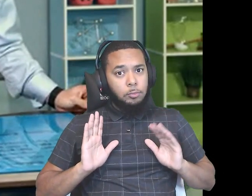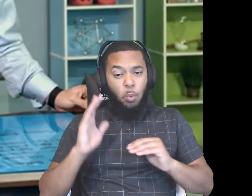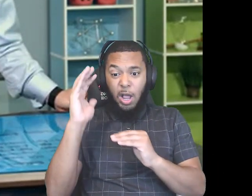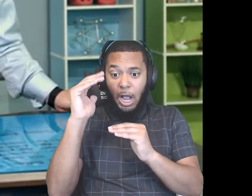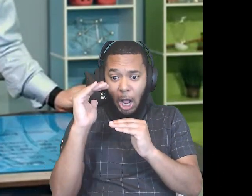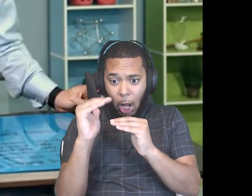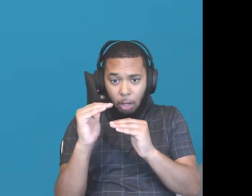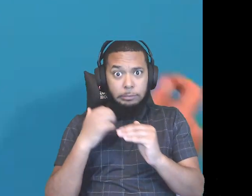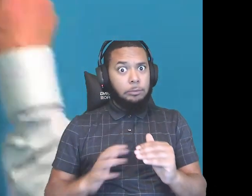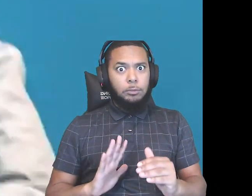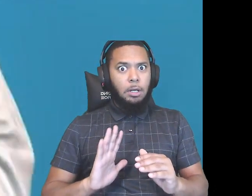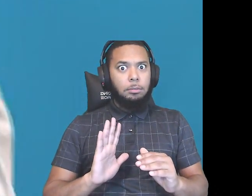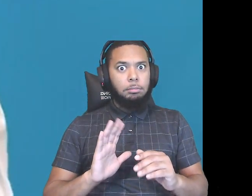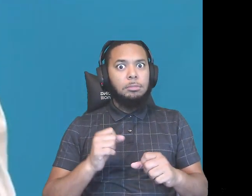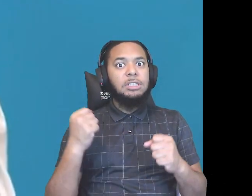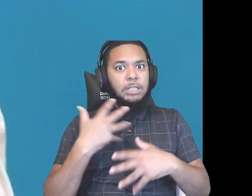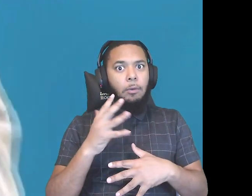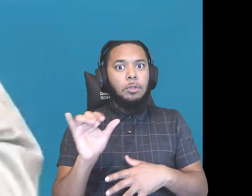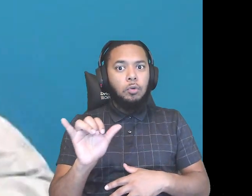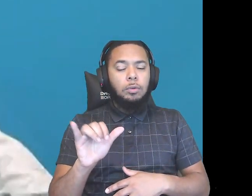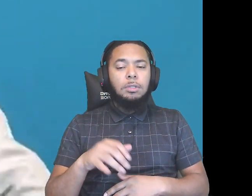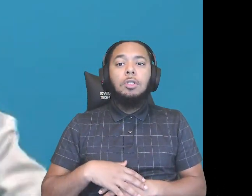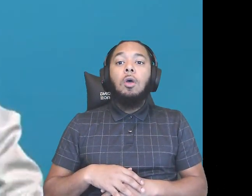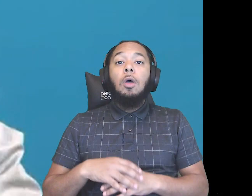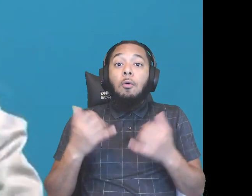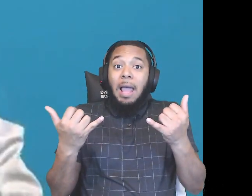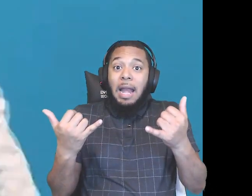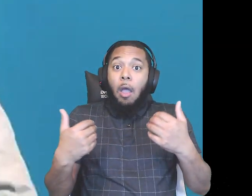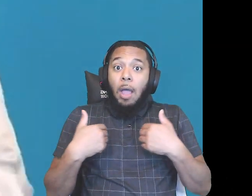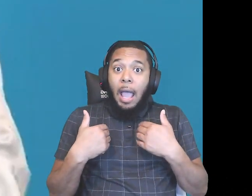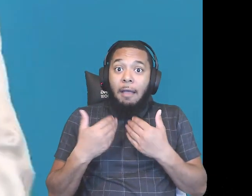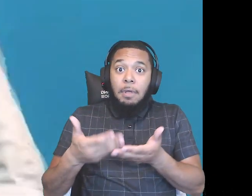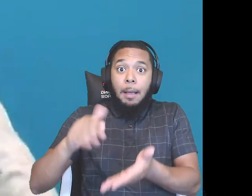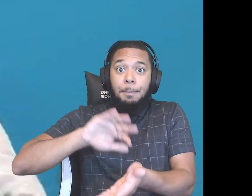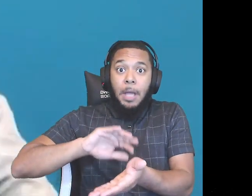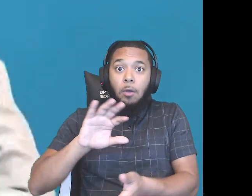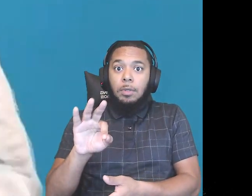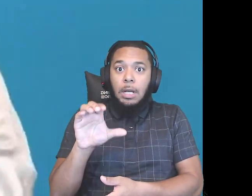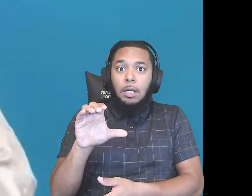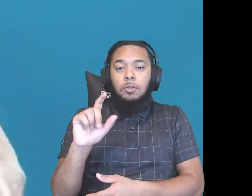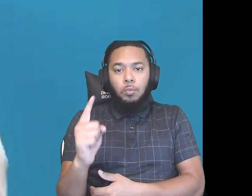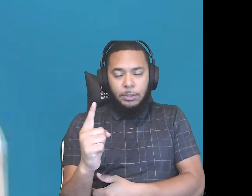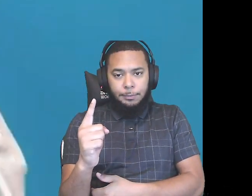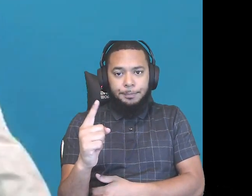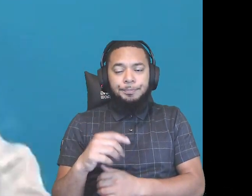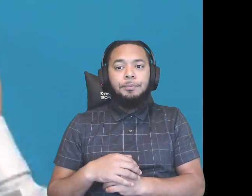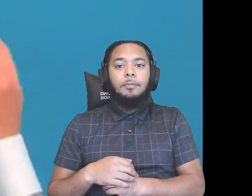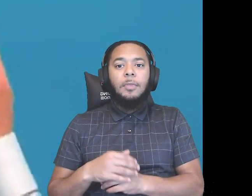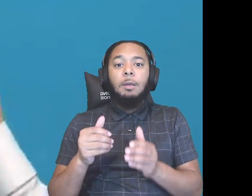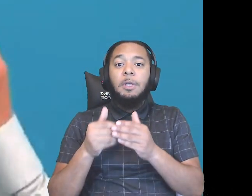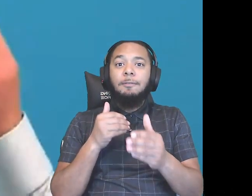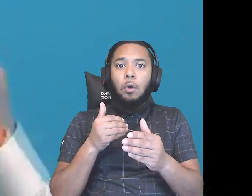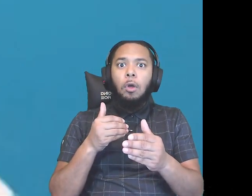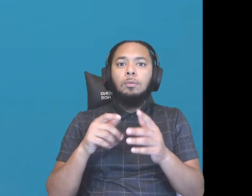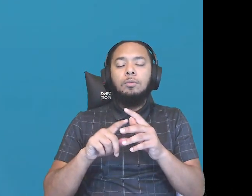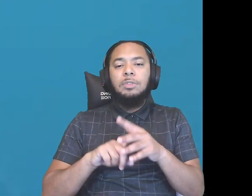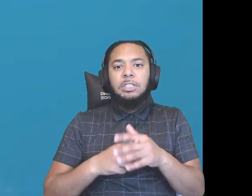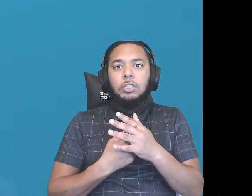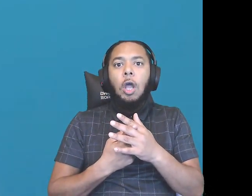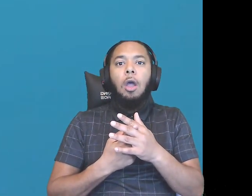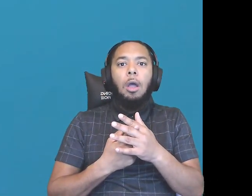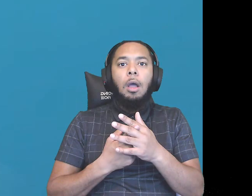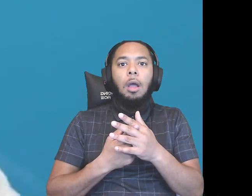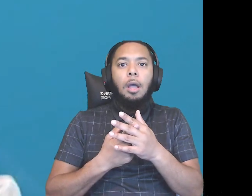zero. That'd be scary. So we're at $901. What we need to do before we start impacting this $901 and